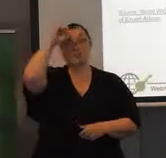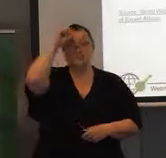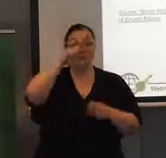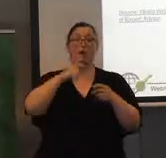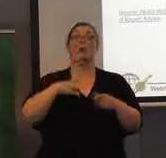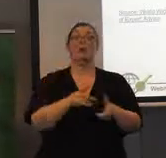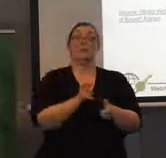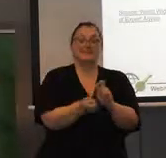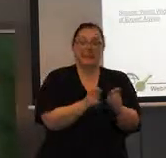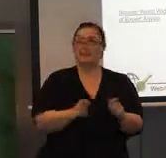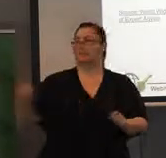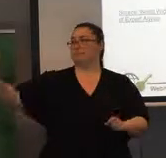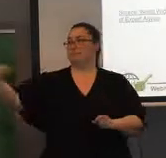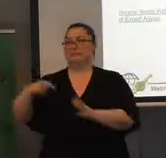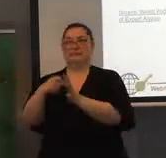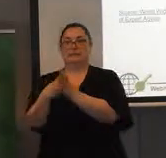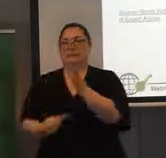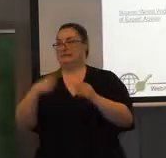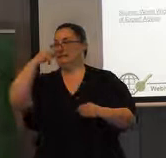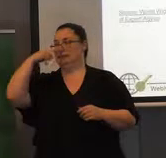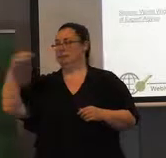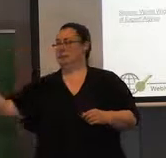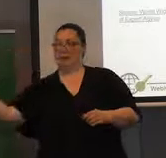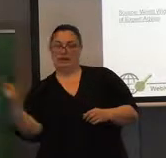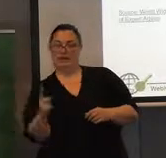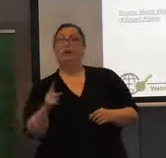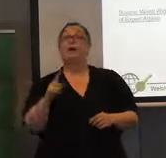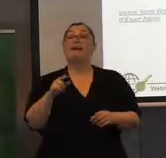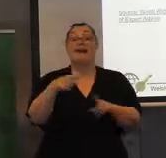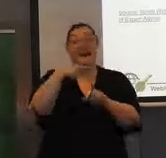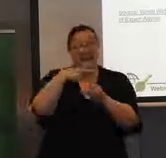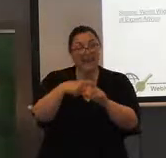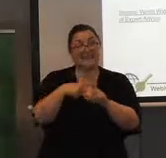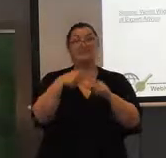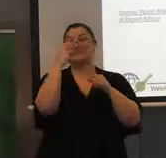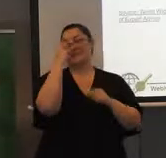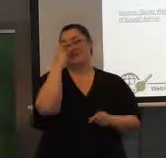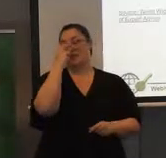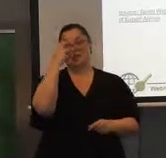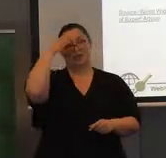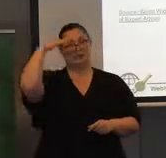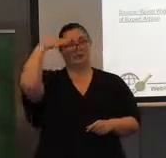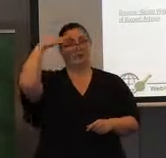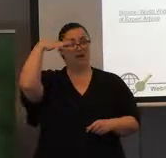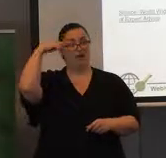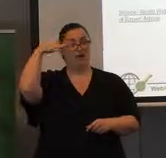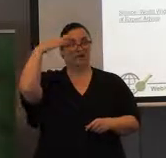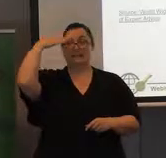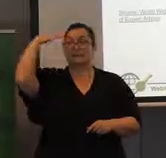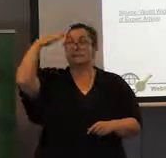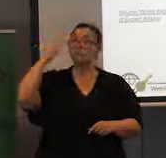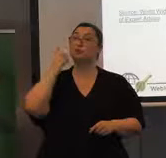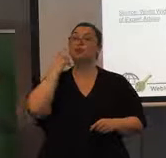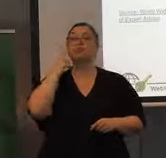testing with people with disabilities. And remember seniors. Not all seniors are going to be comfortable